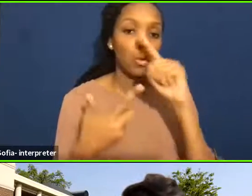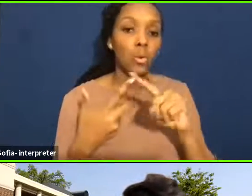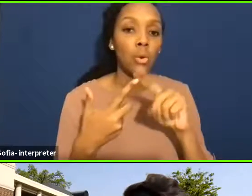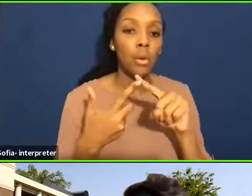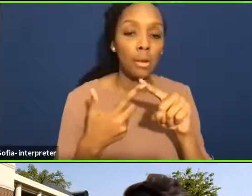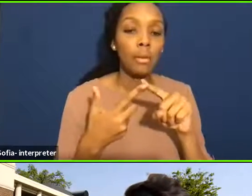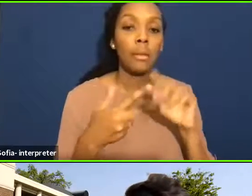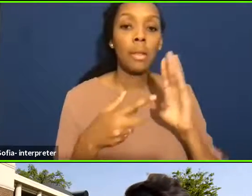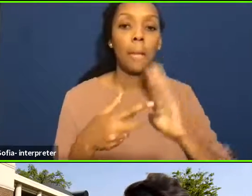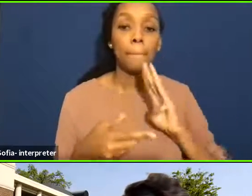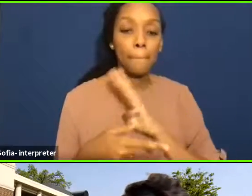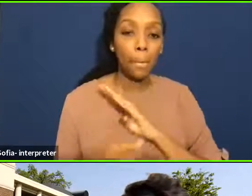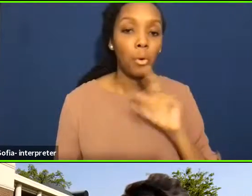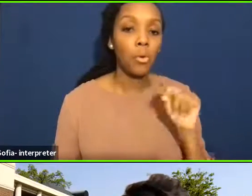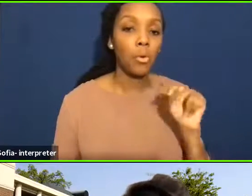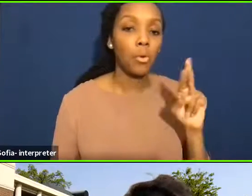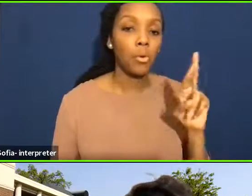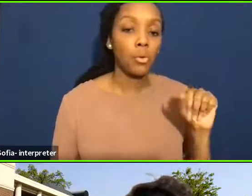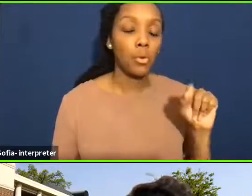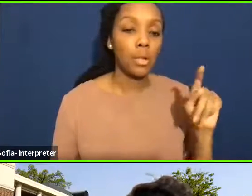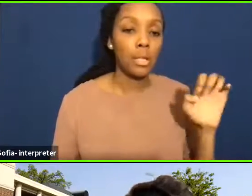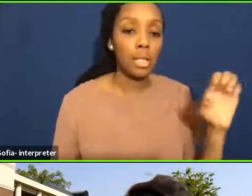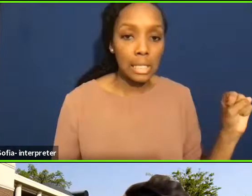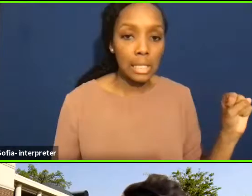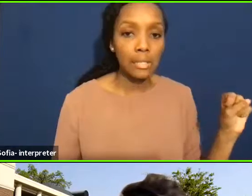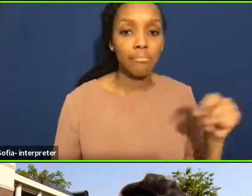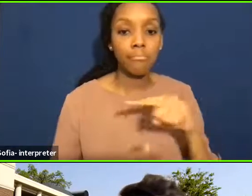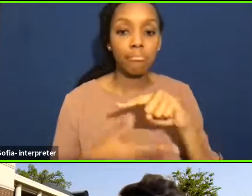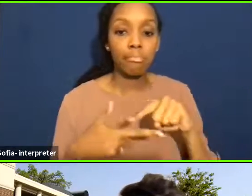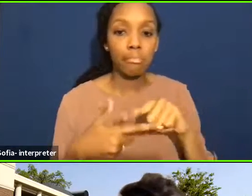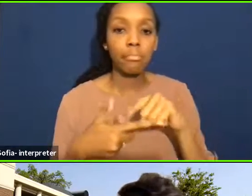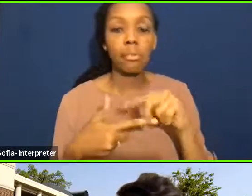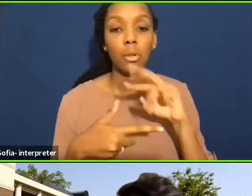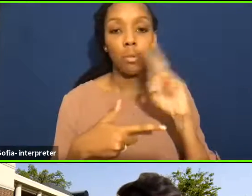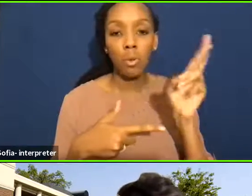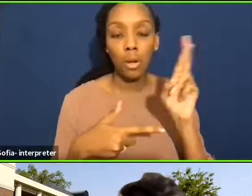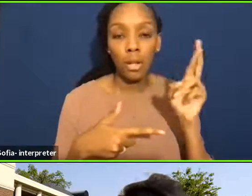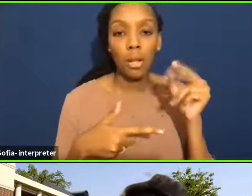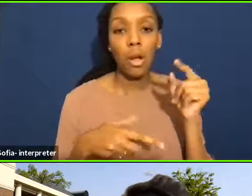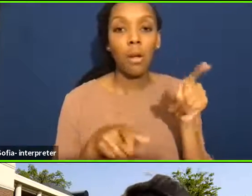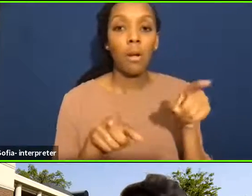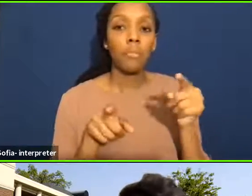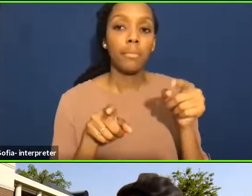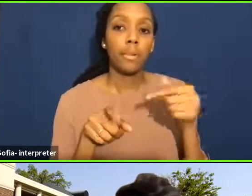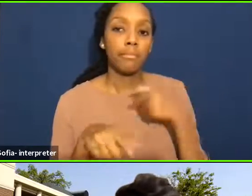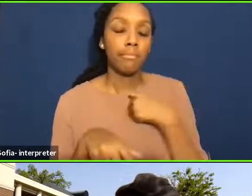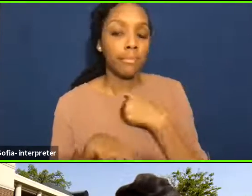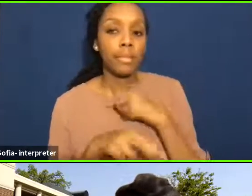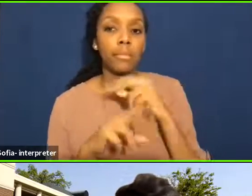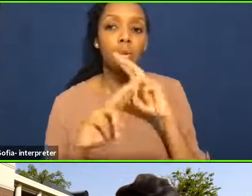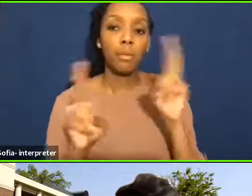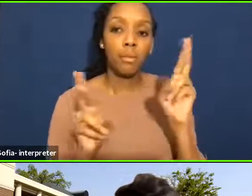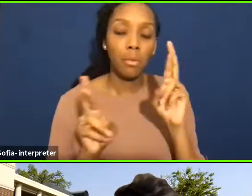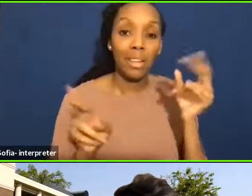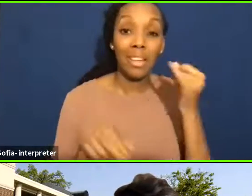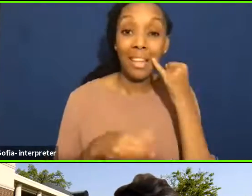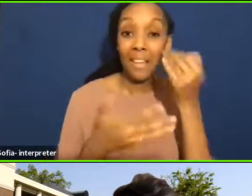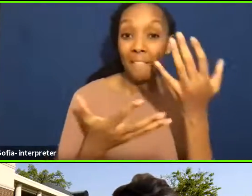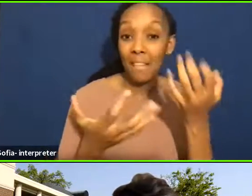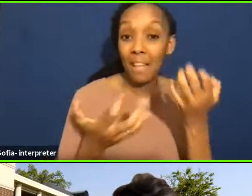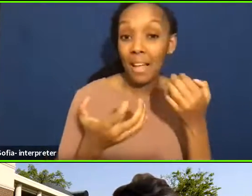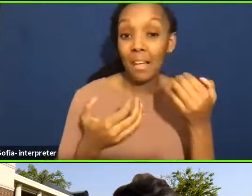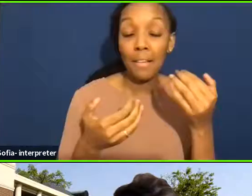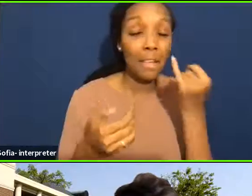Board of Trustees. So other than that, I'll just continue to, do those things. If y'all have any questions, I'd be more than